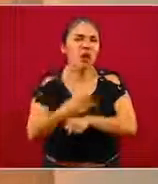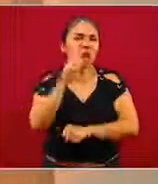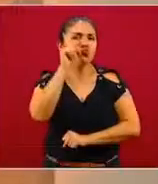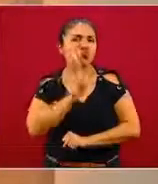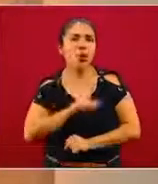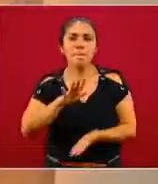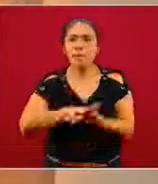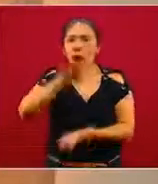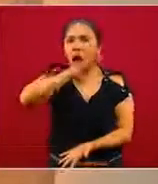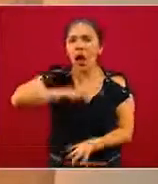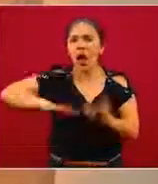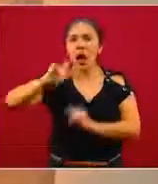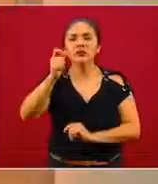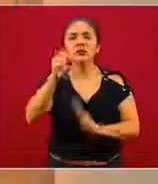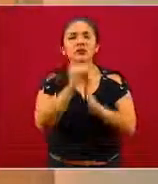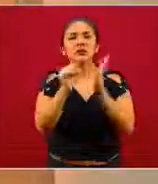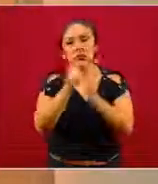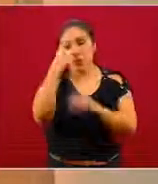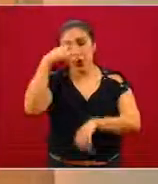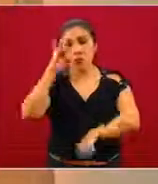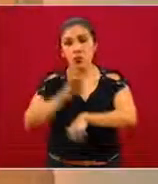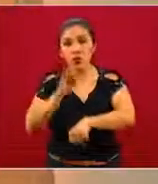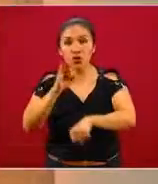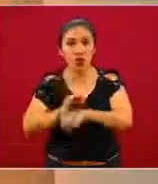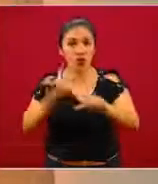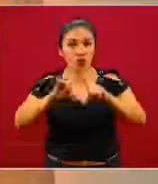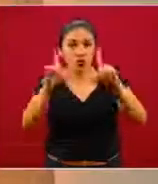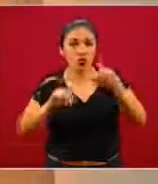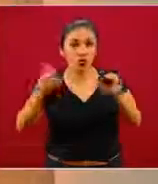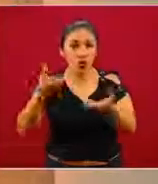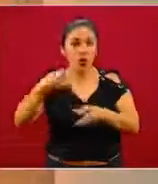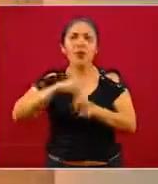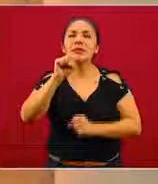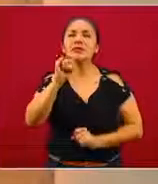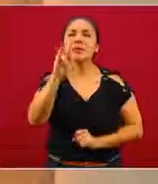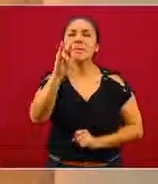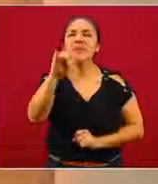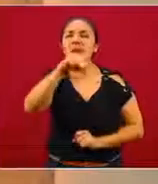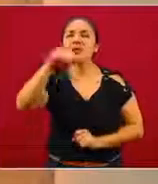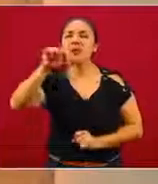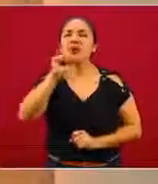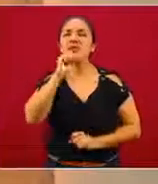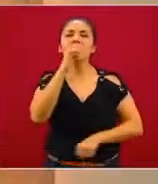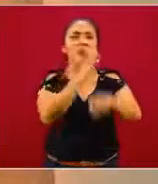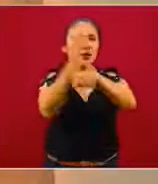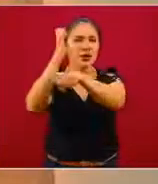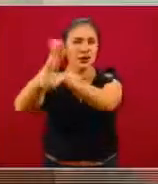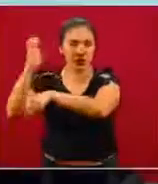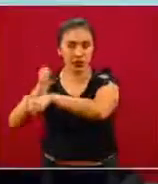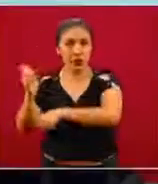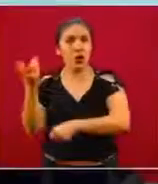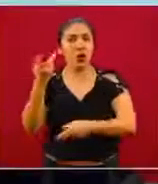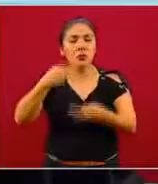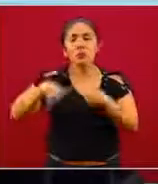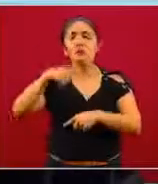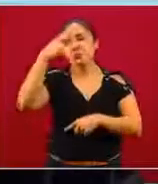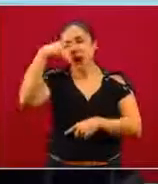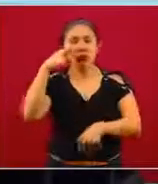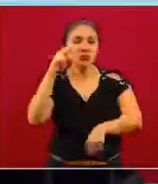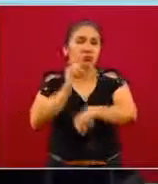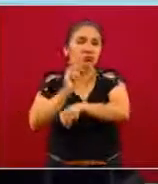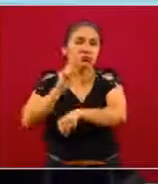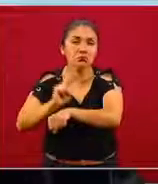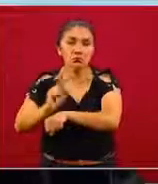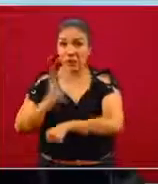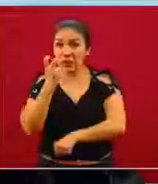secretaries, primarily from the comprehensive protection systems in the states and in the municipalities. We're